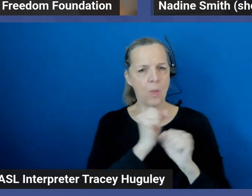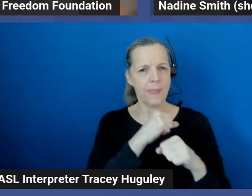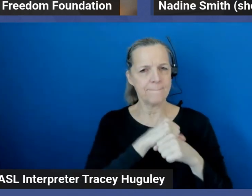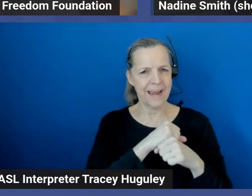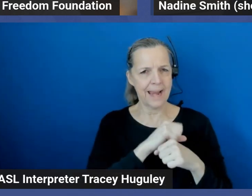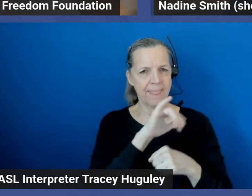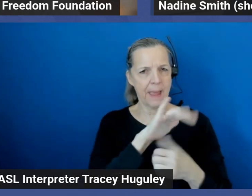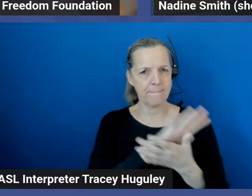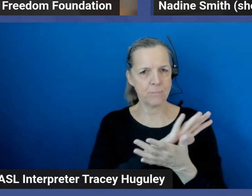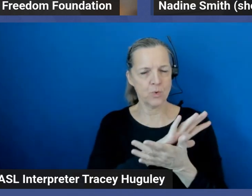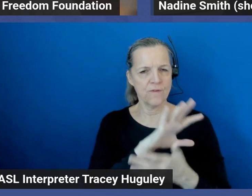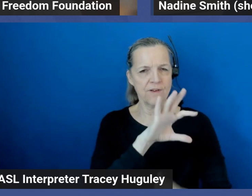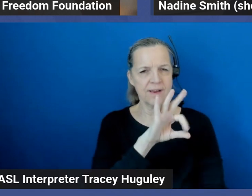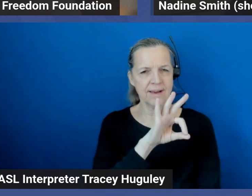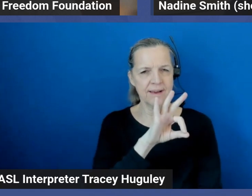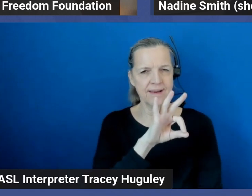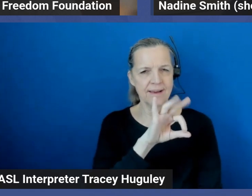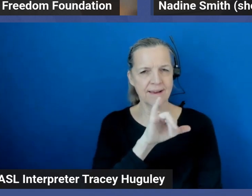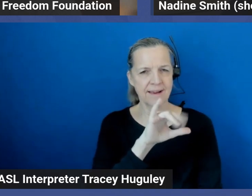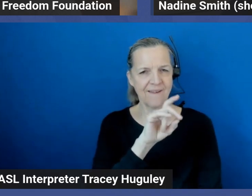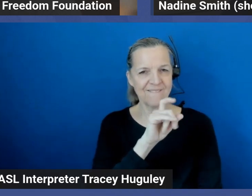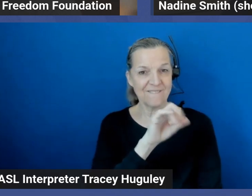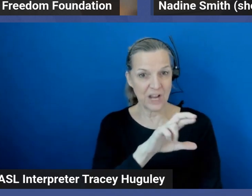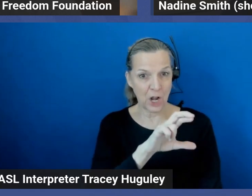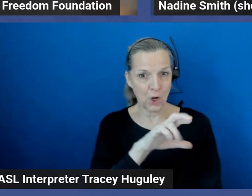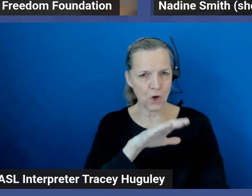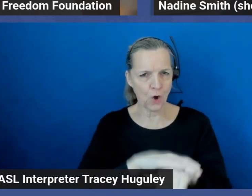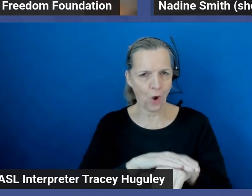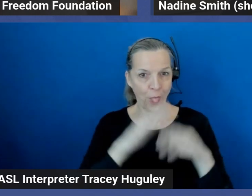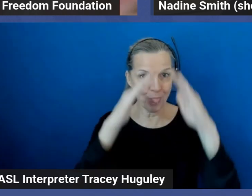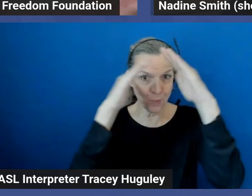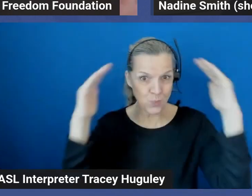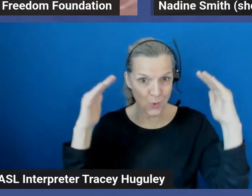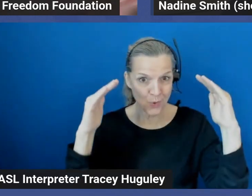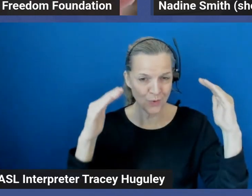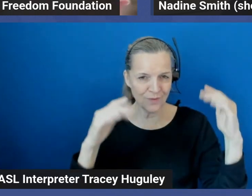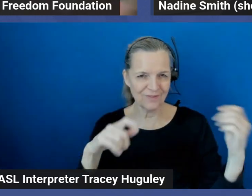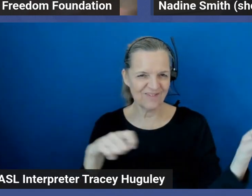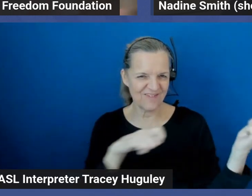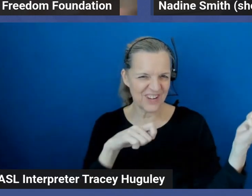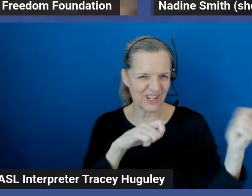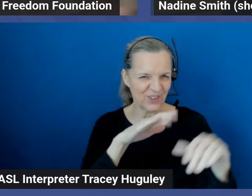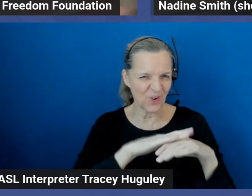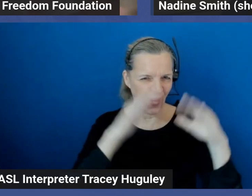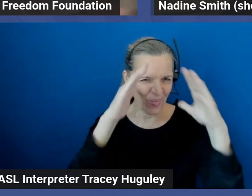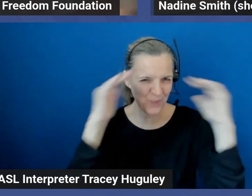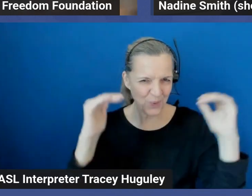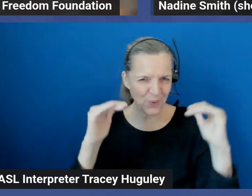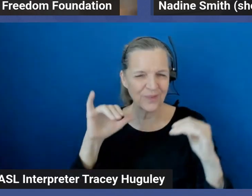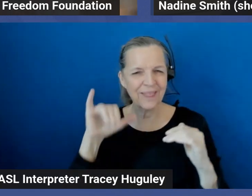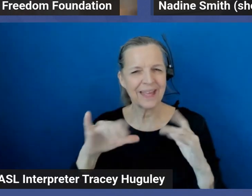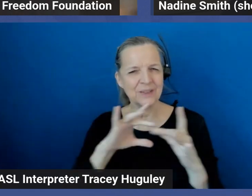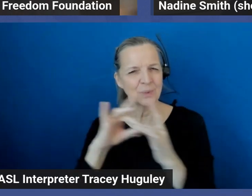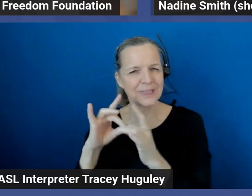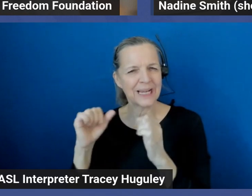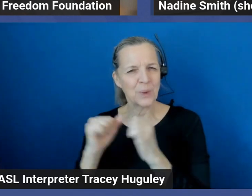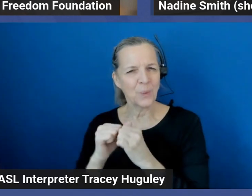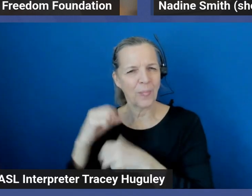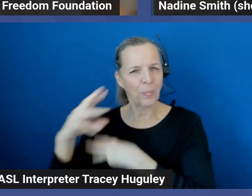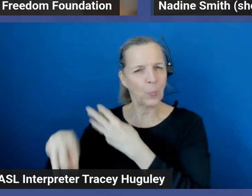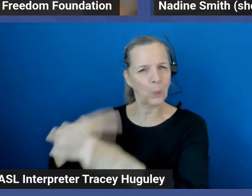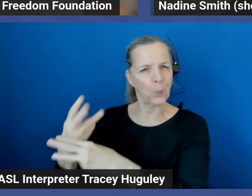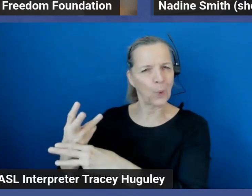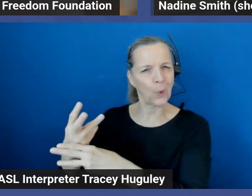it's in the context of society, going all the way back to when the original stories were